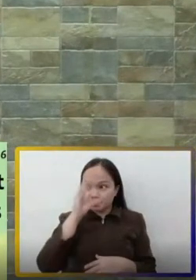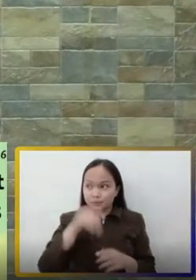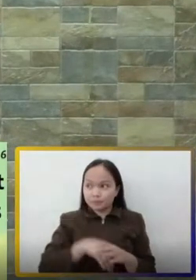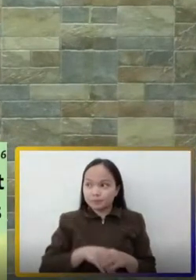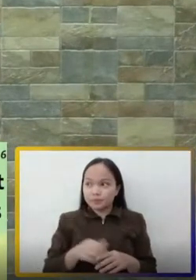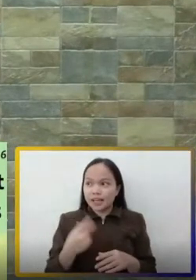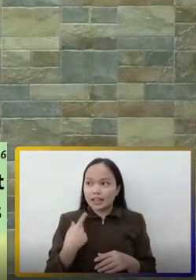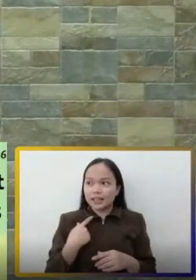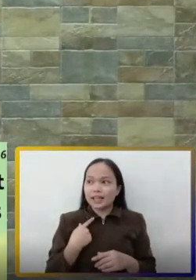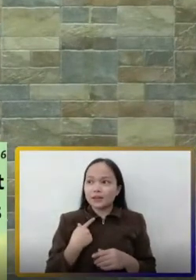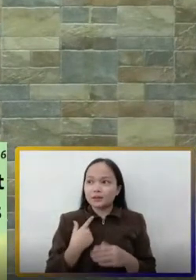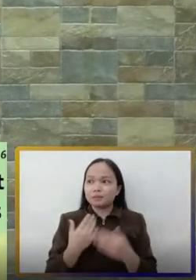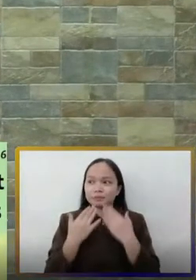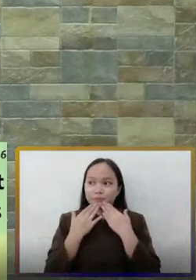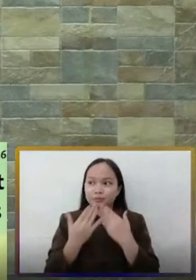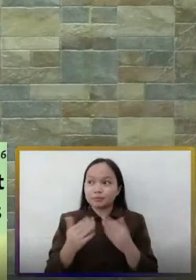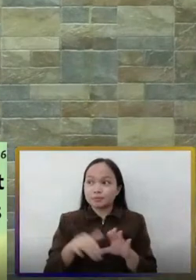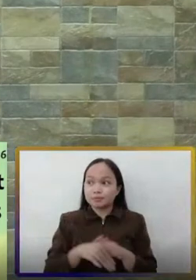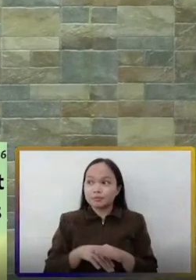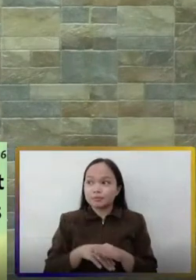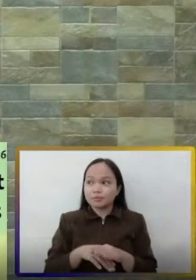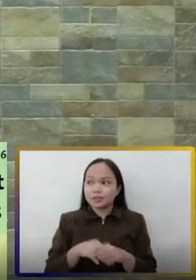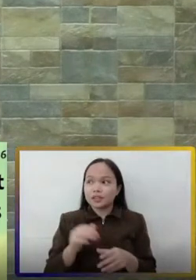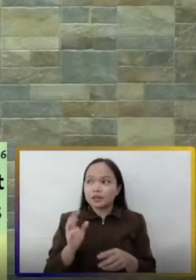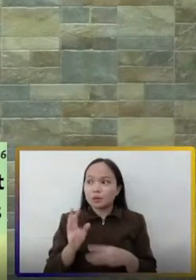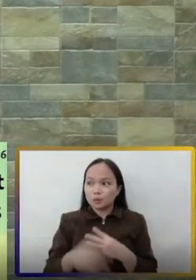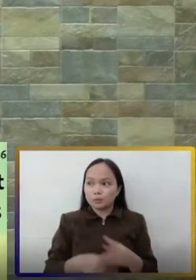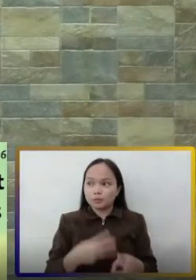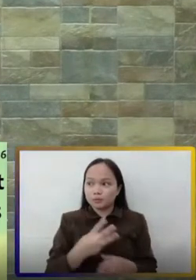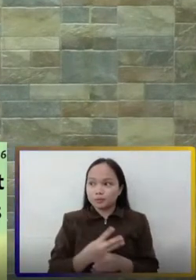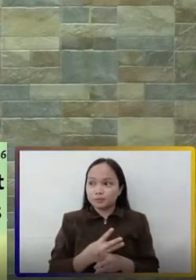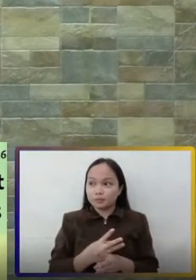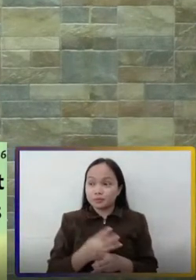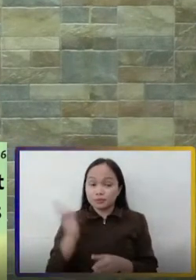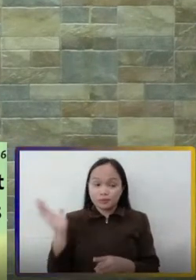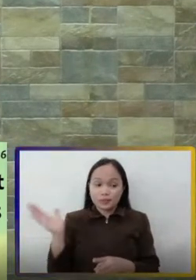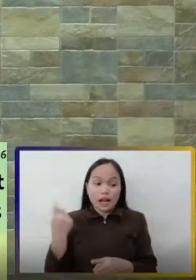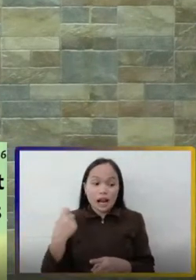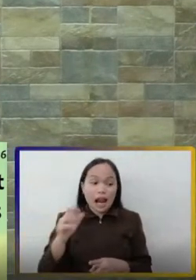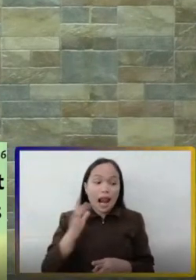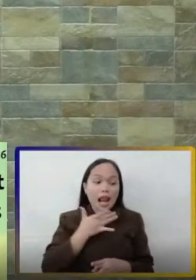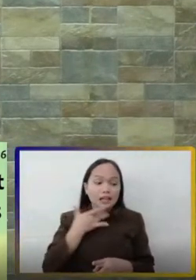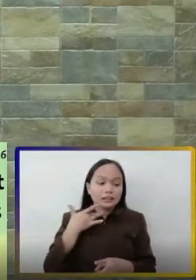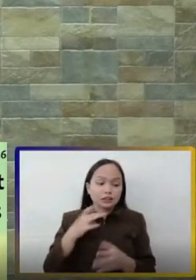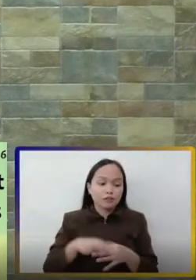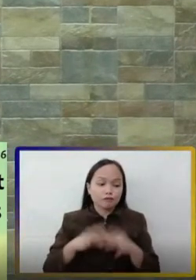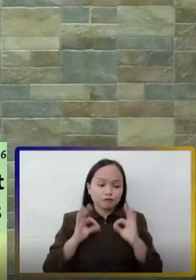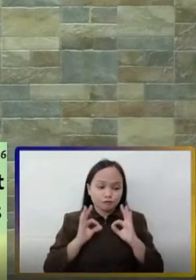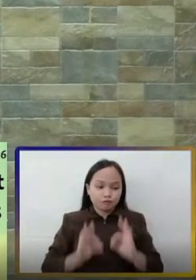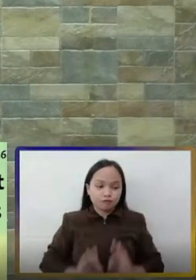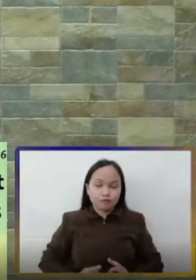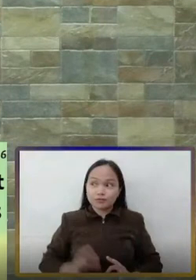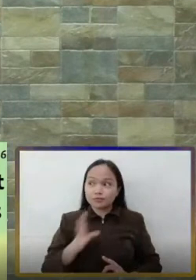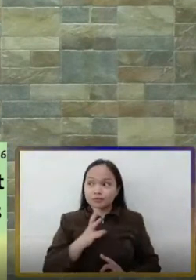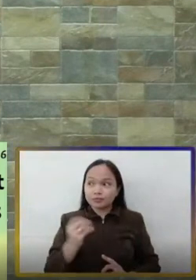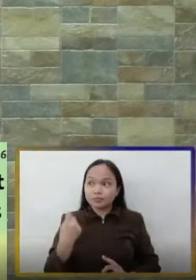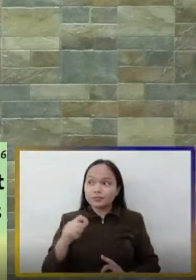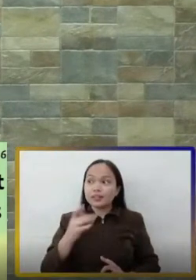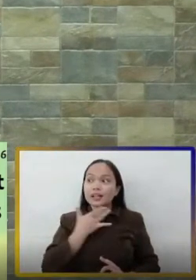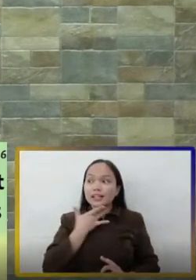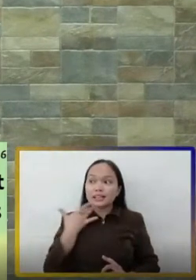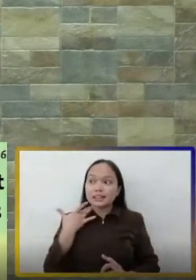flesh, these are what is in the world. You see, the lust of the flesh and the lust of the